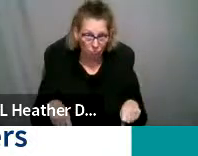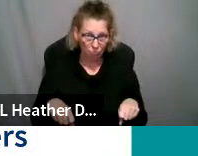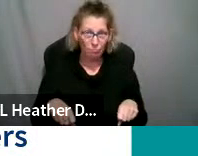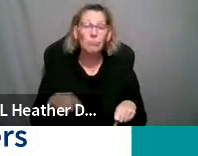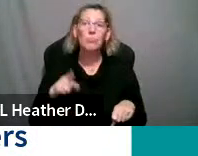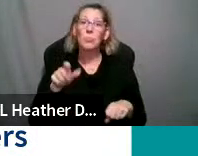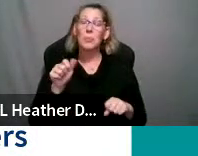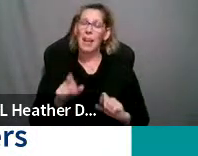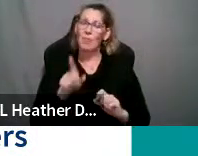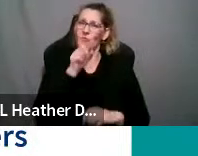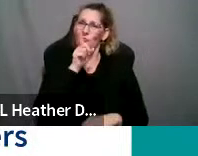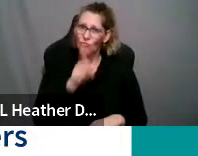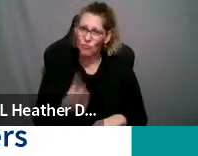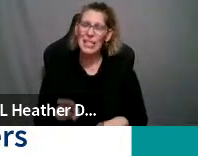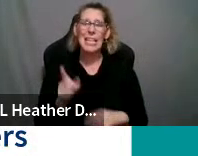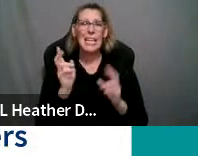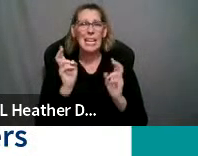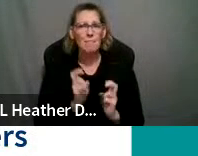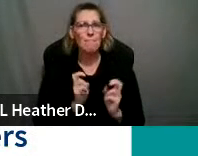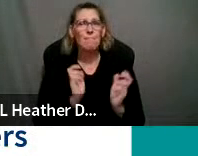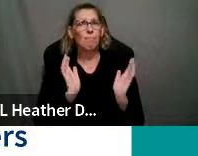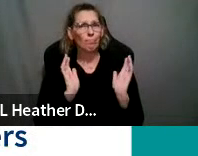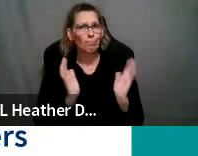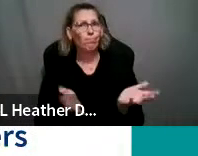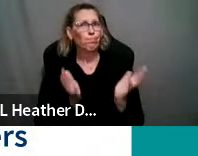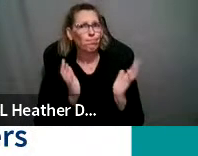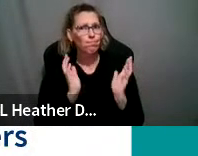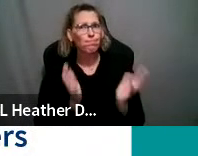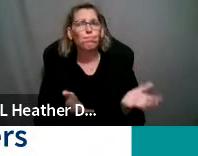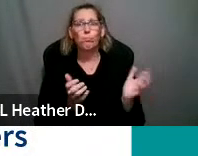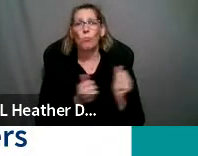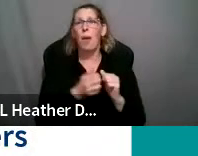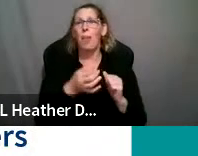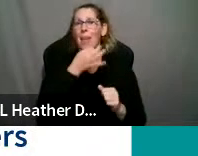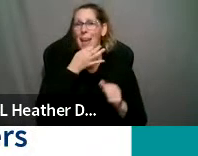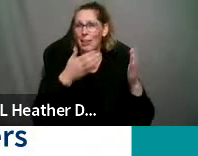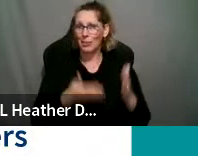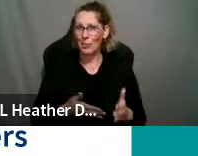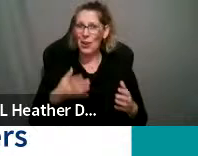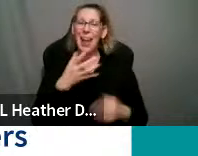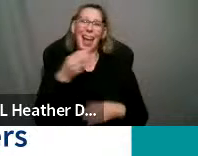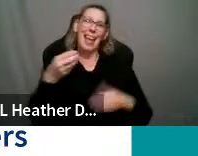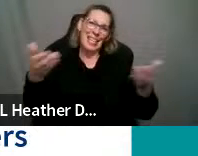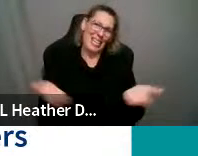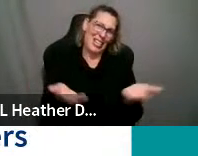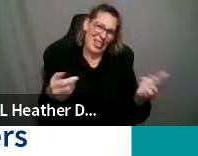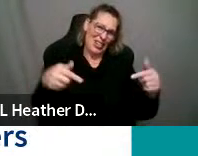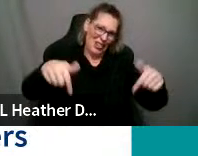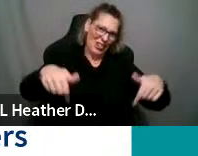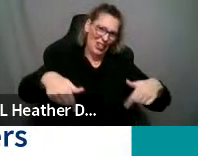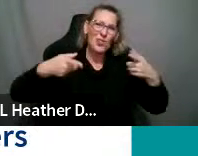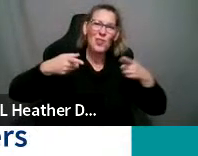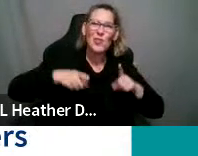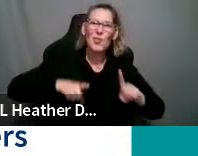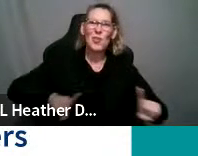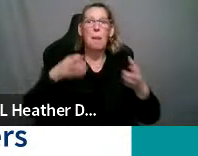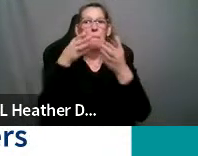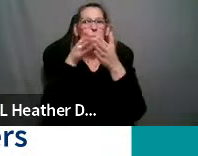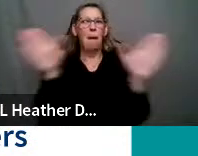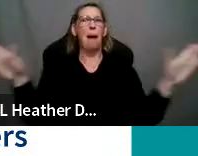really dig in and chat with an expert, as well as here at our public briefings